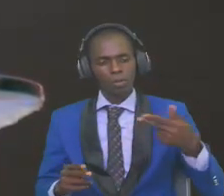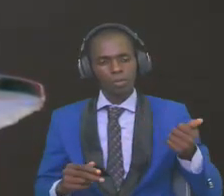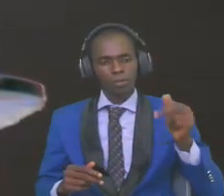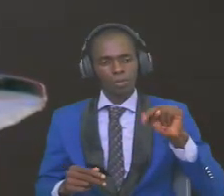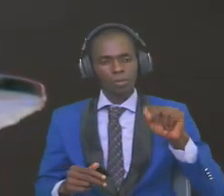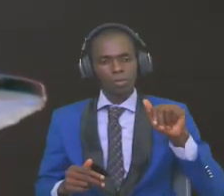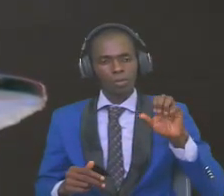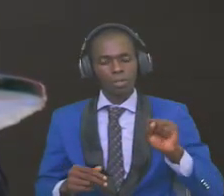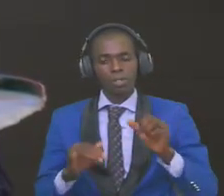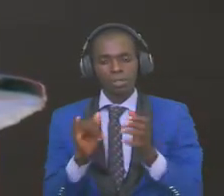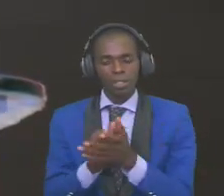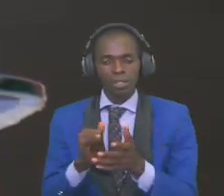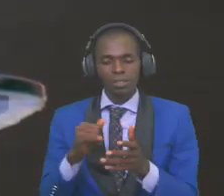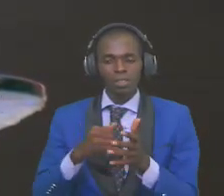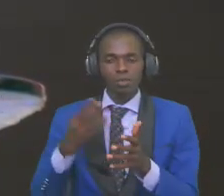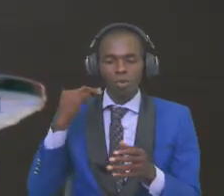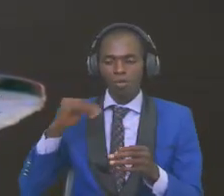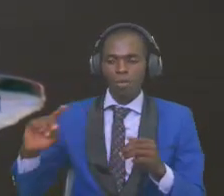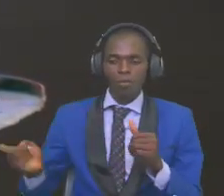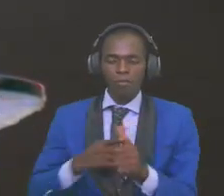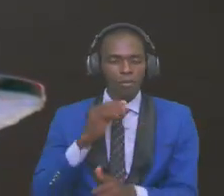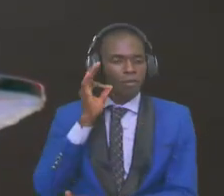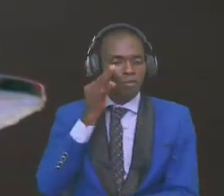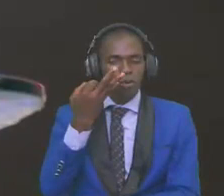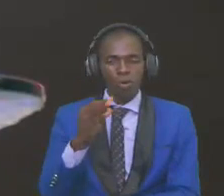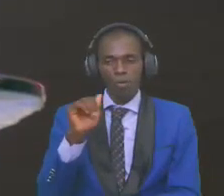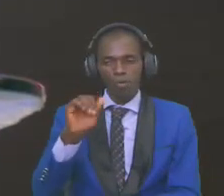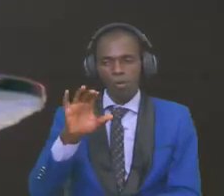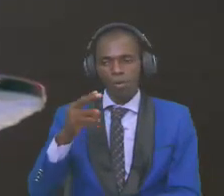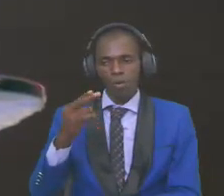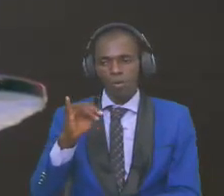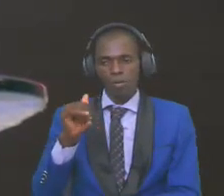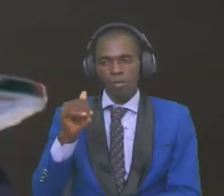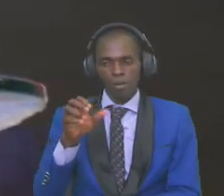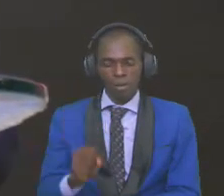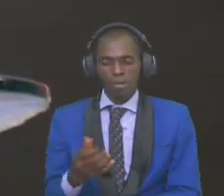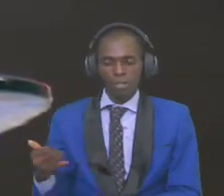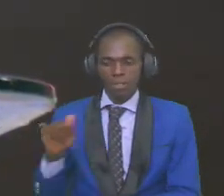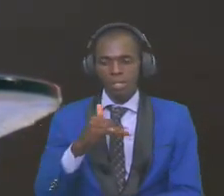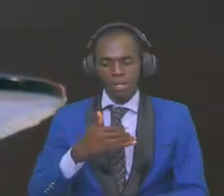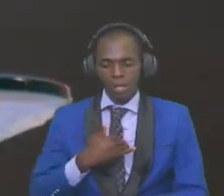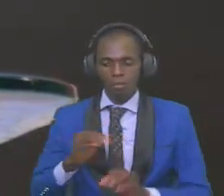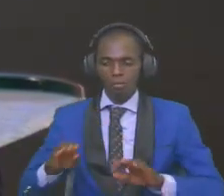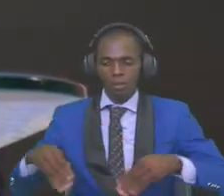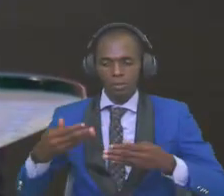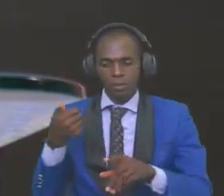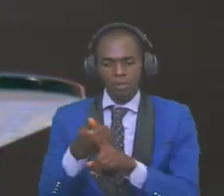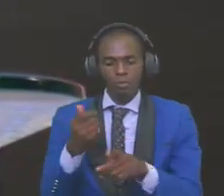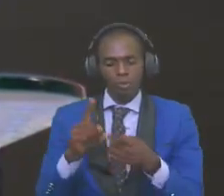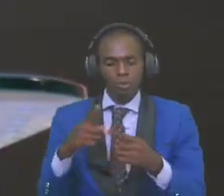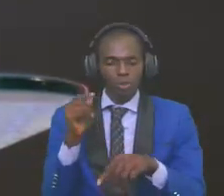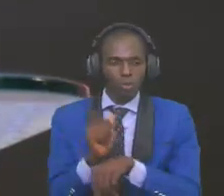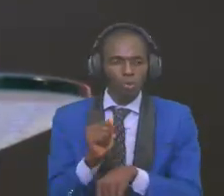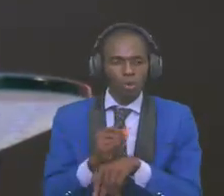of Achaia, and that they have addicted themselves to the ministry of the